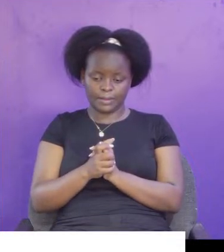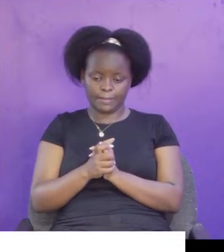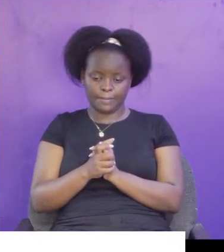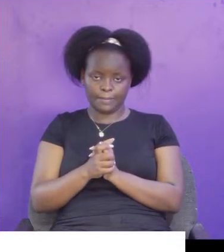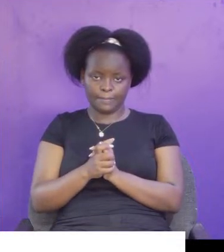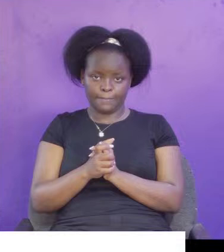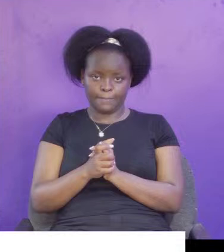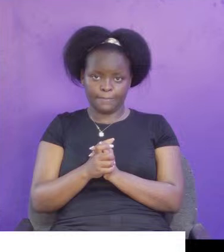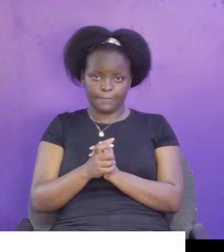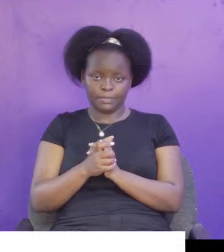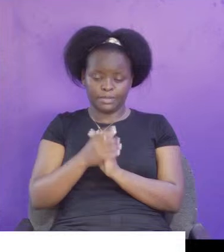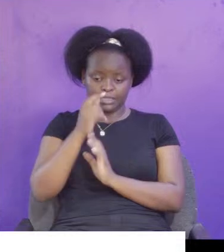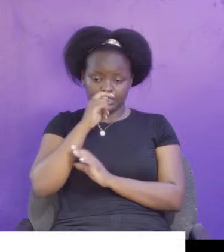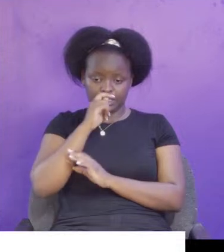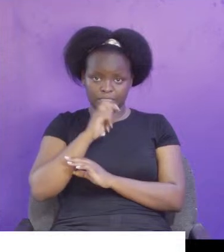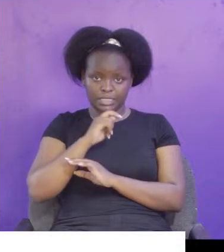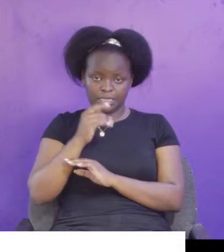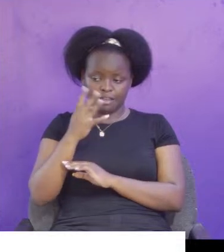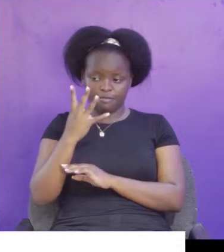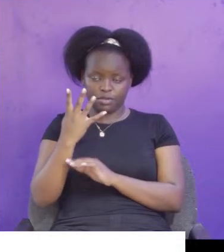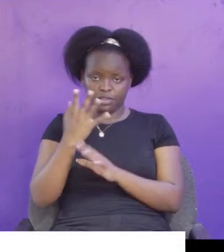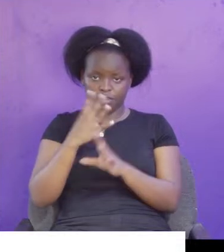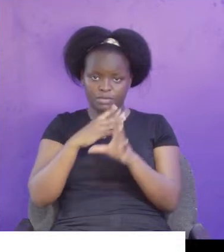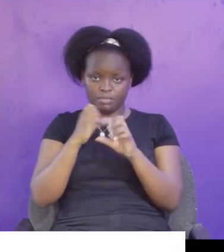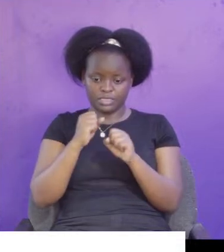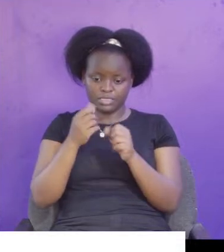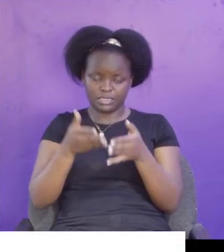Jakaya Mrisho Kikwete, is present.